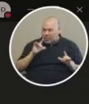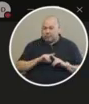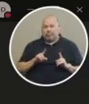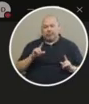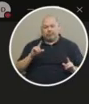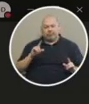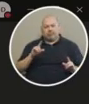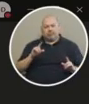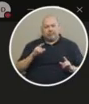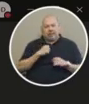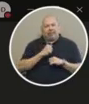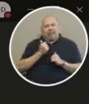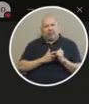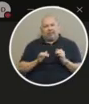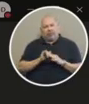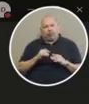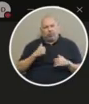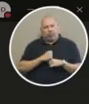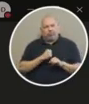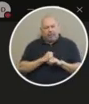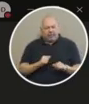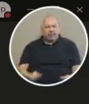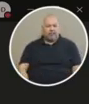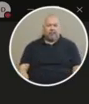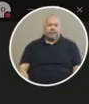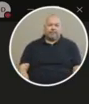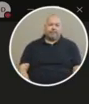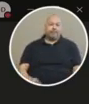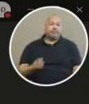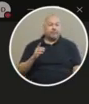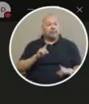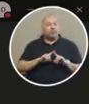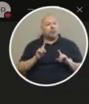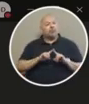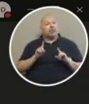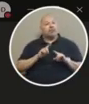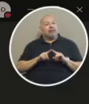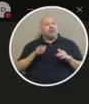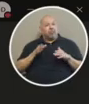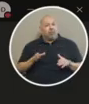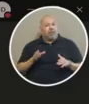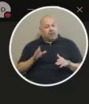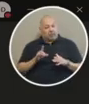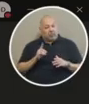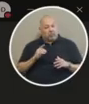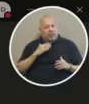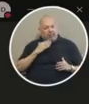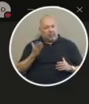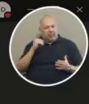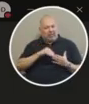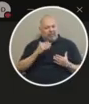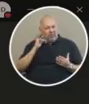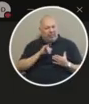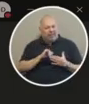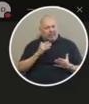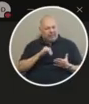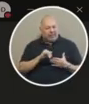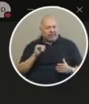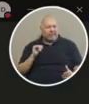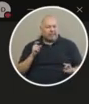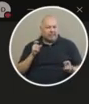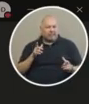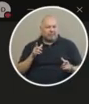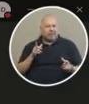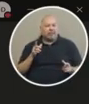the reductions we're making. Okay. To go a different way, and thank you again for that, Robert, and thank you again, City